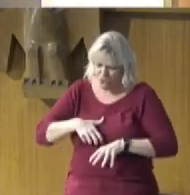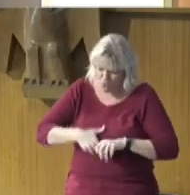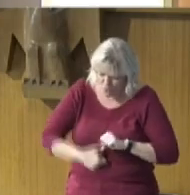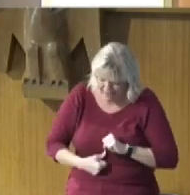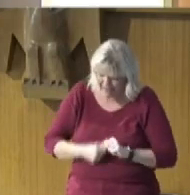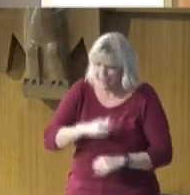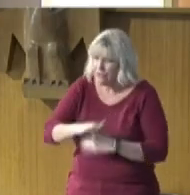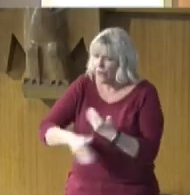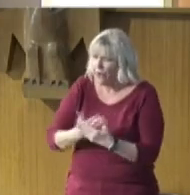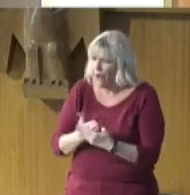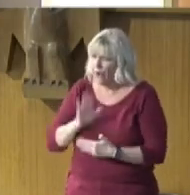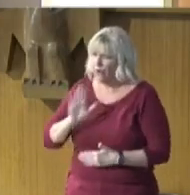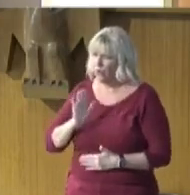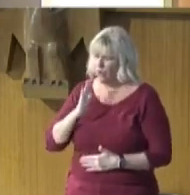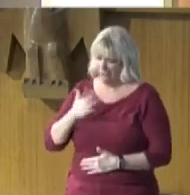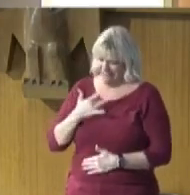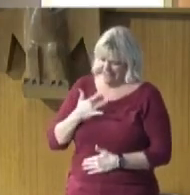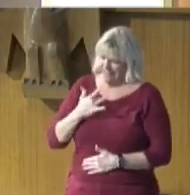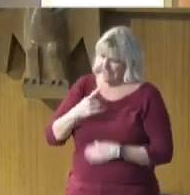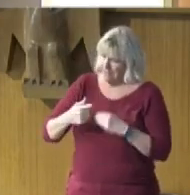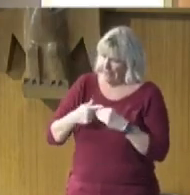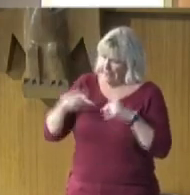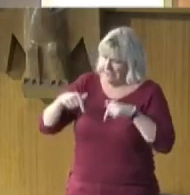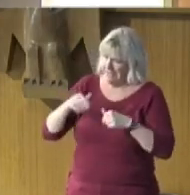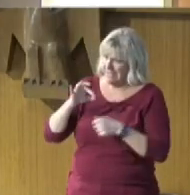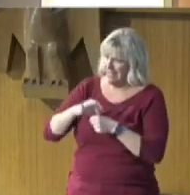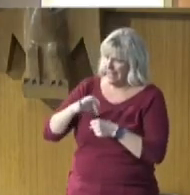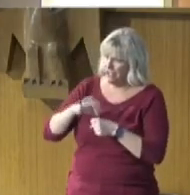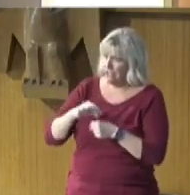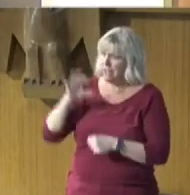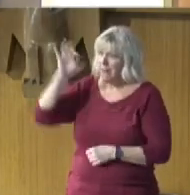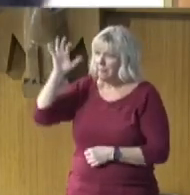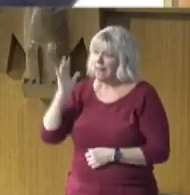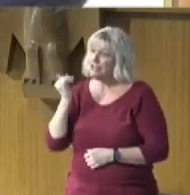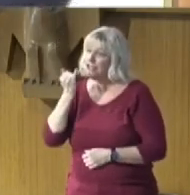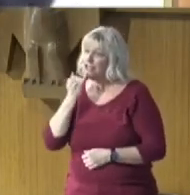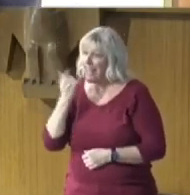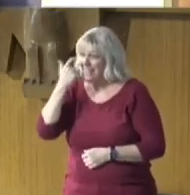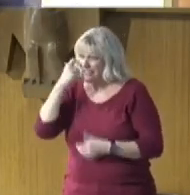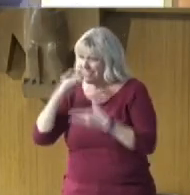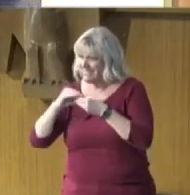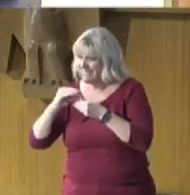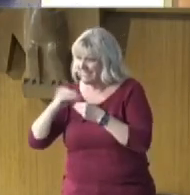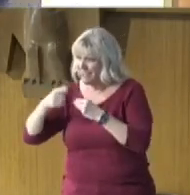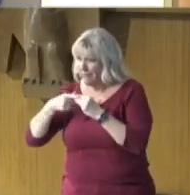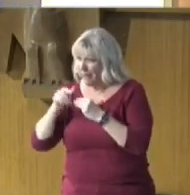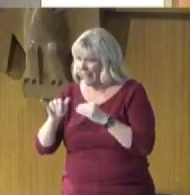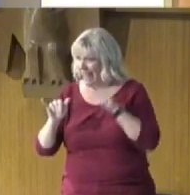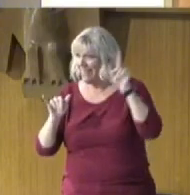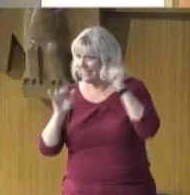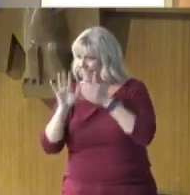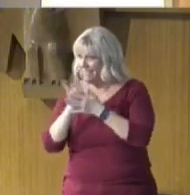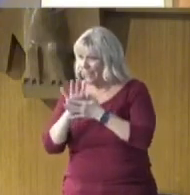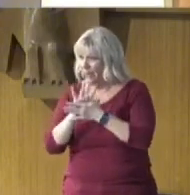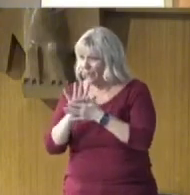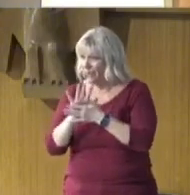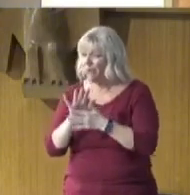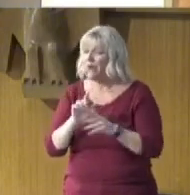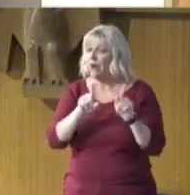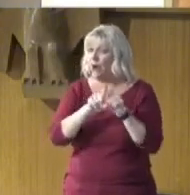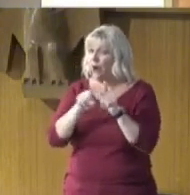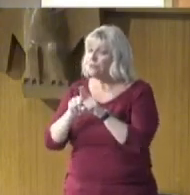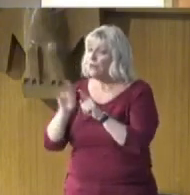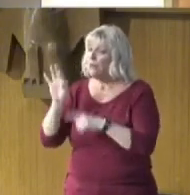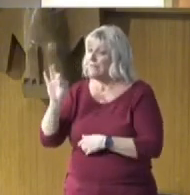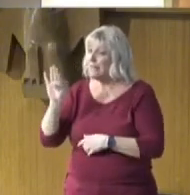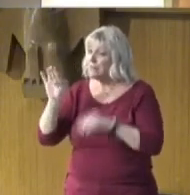were feeling as the result of this election. Pastor Jen referenced this in her video. She also said in her Facebook